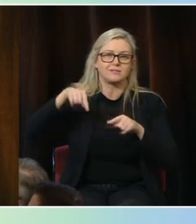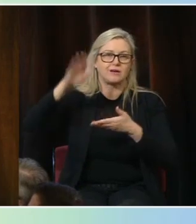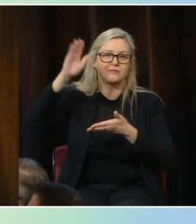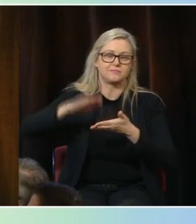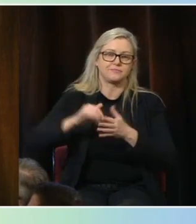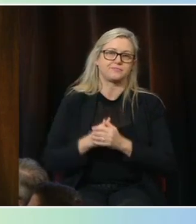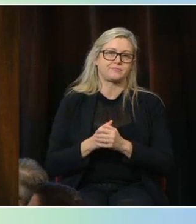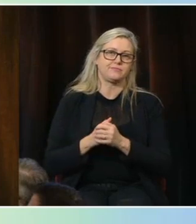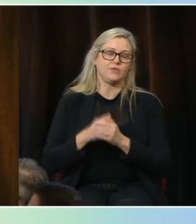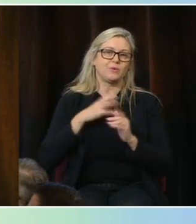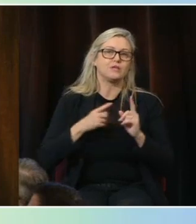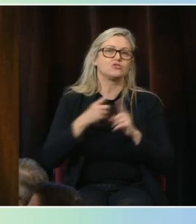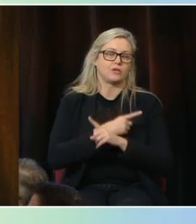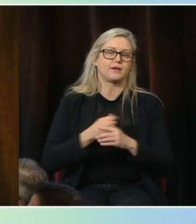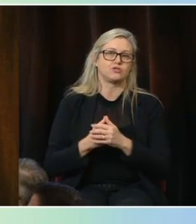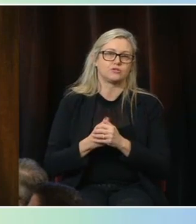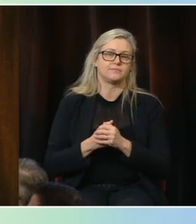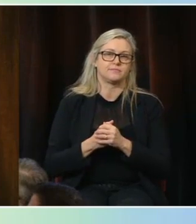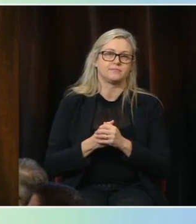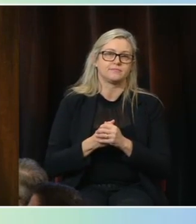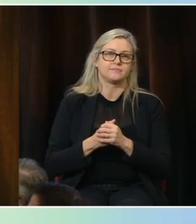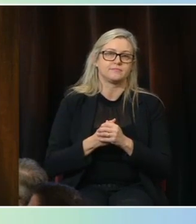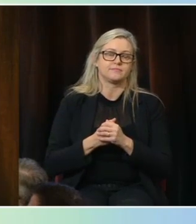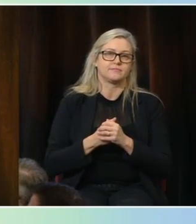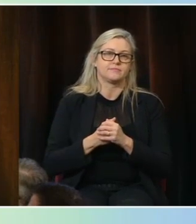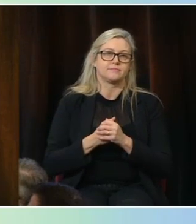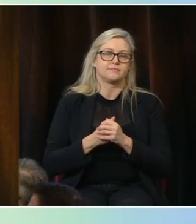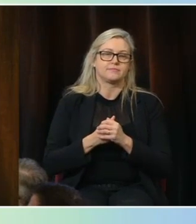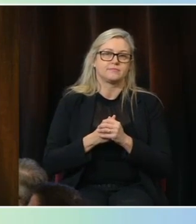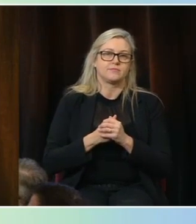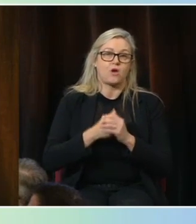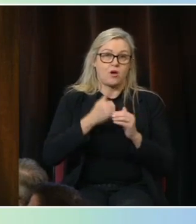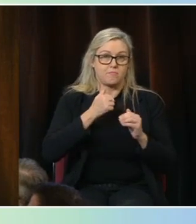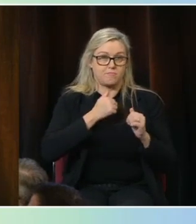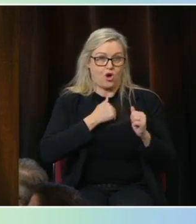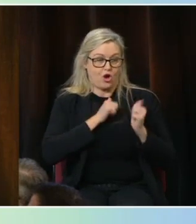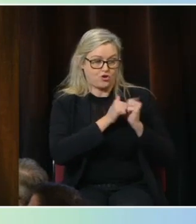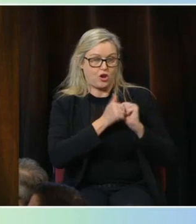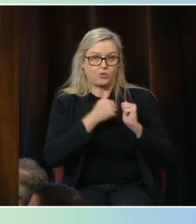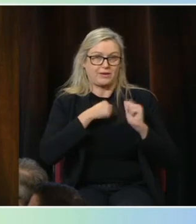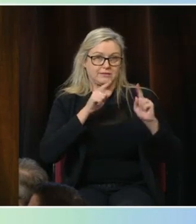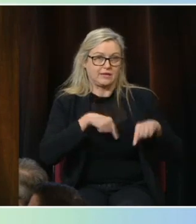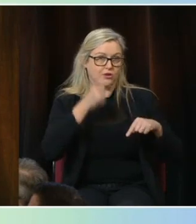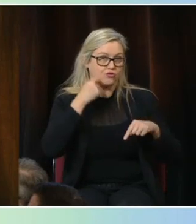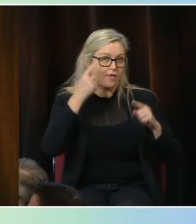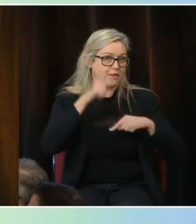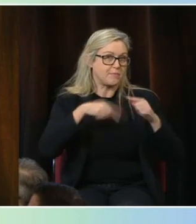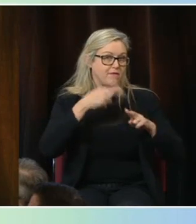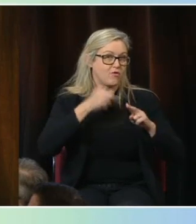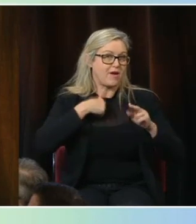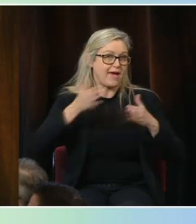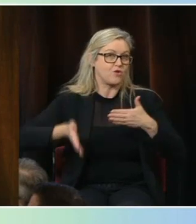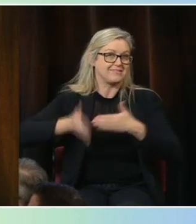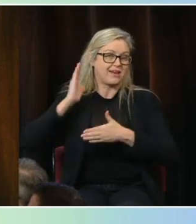change have led my great and Institute colleagues to double an industrial revolution with a deadline but if the challenge is large so is the